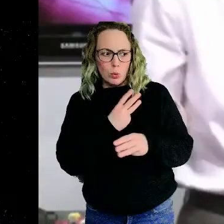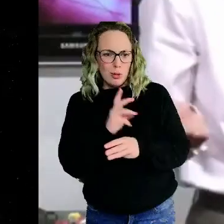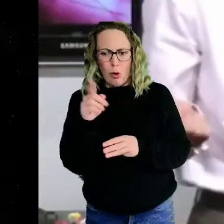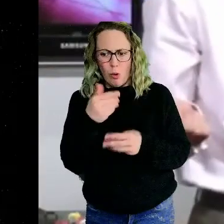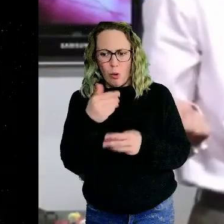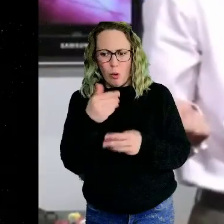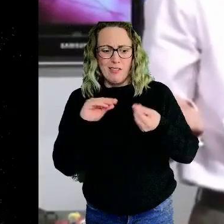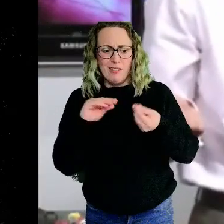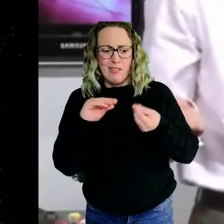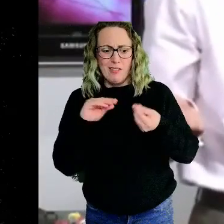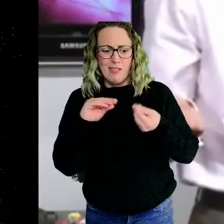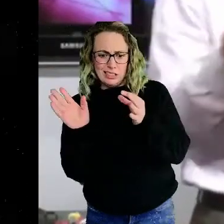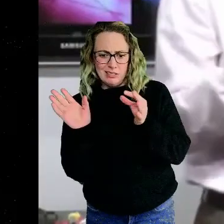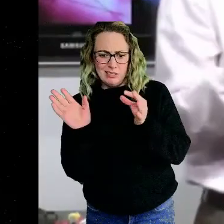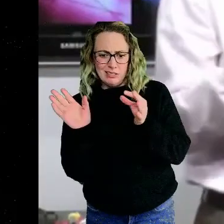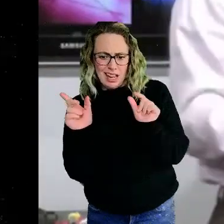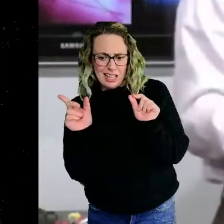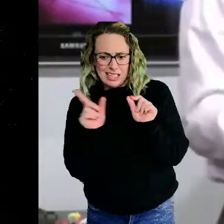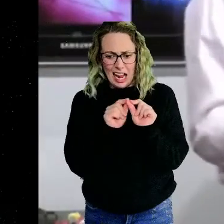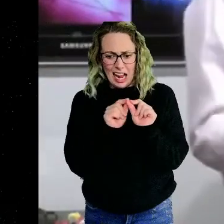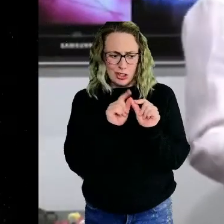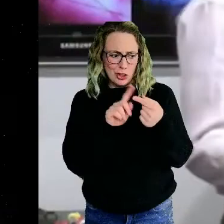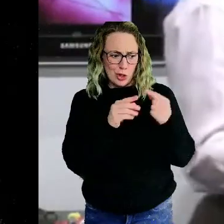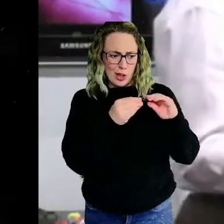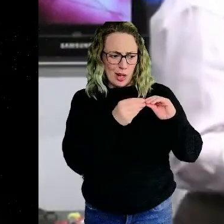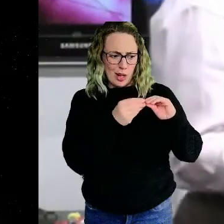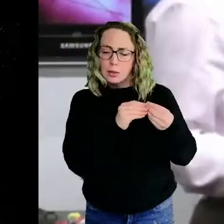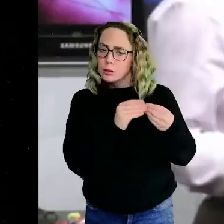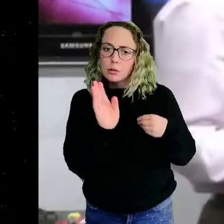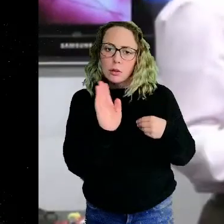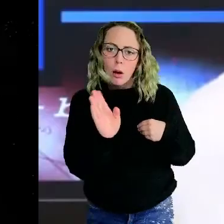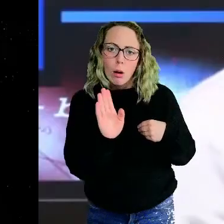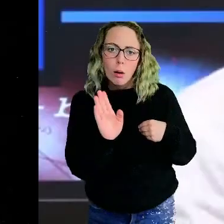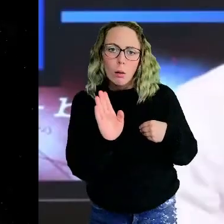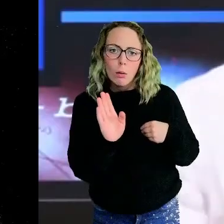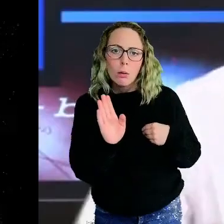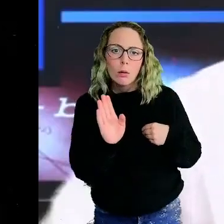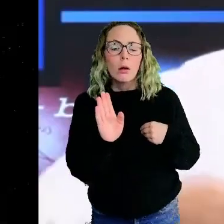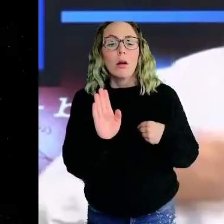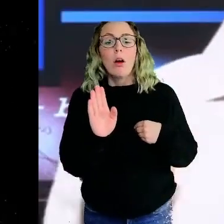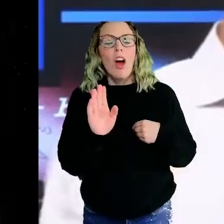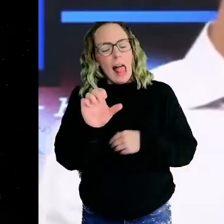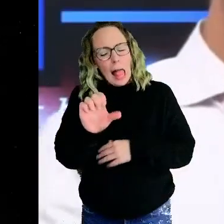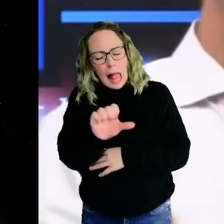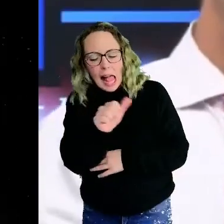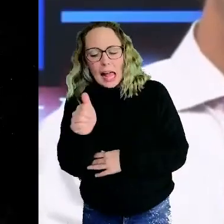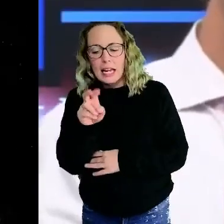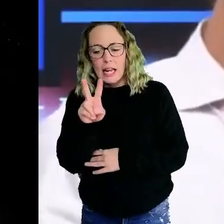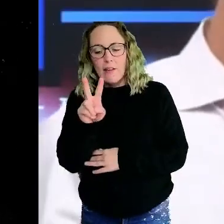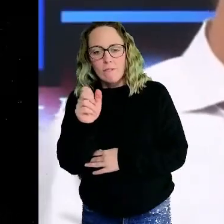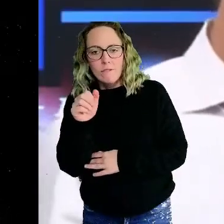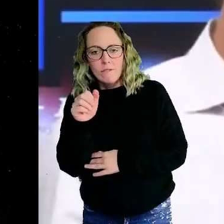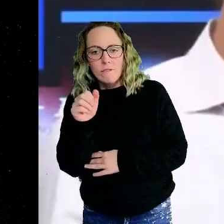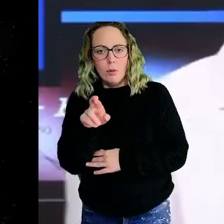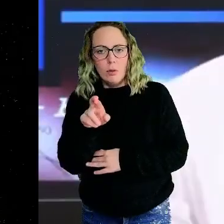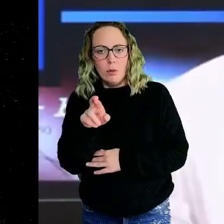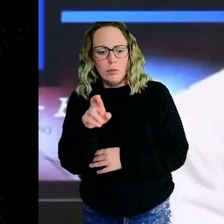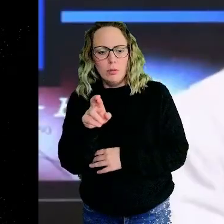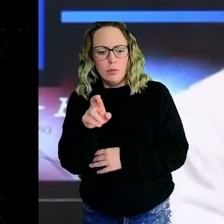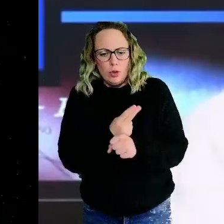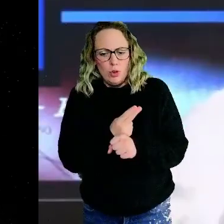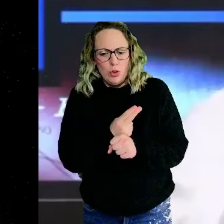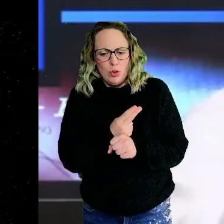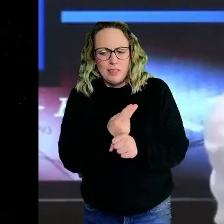to them. In order to solve for any given variable, you utilize this same line of thinking you've